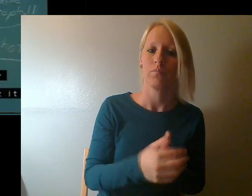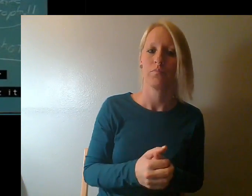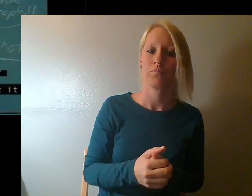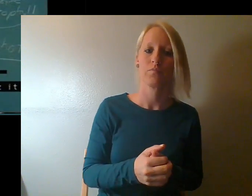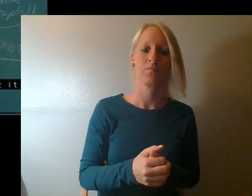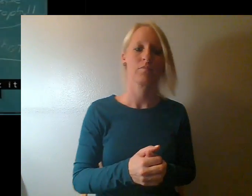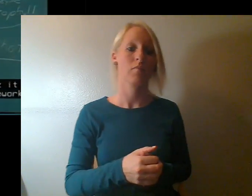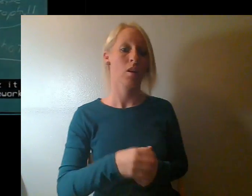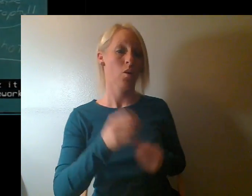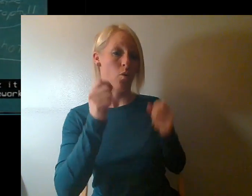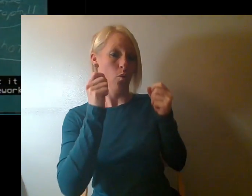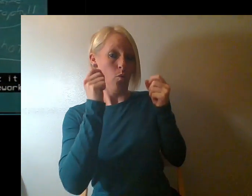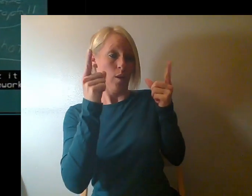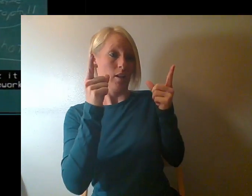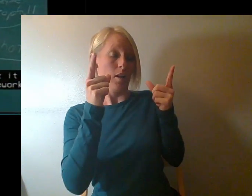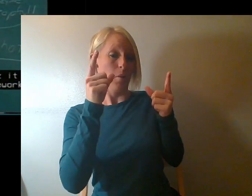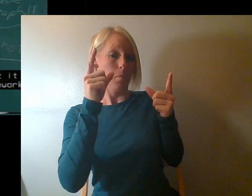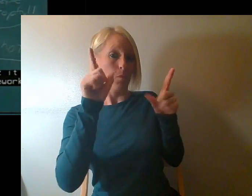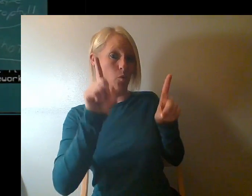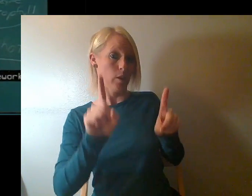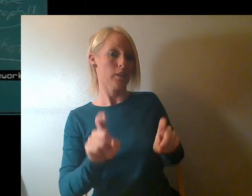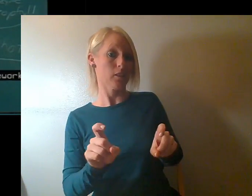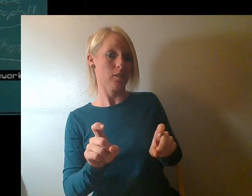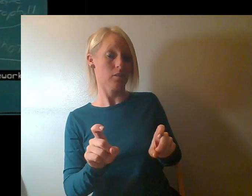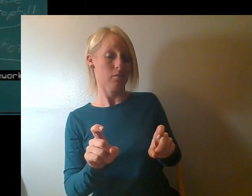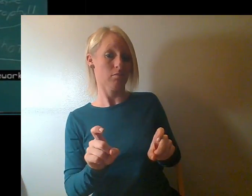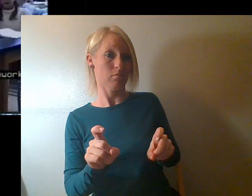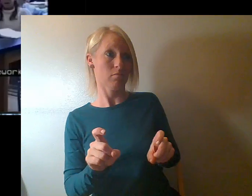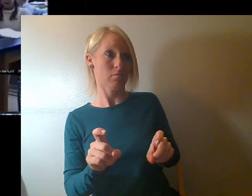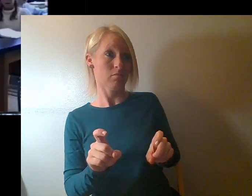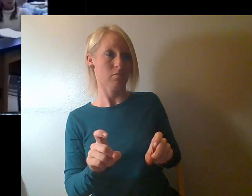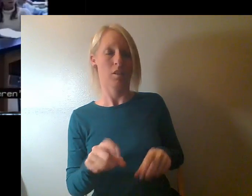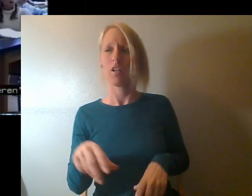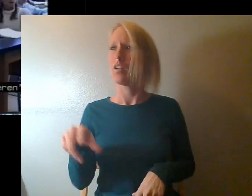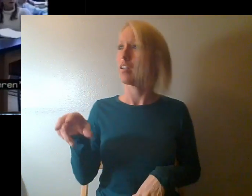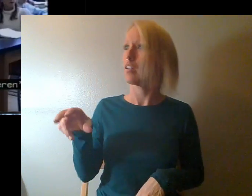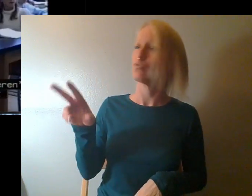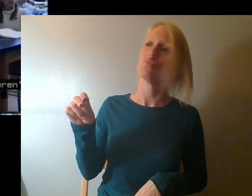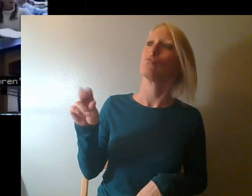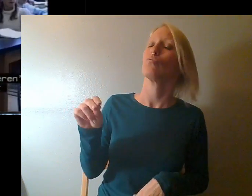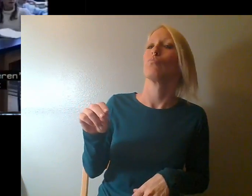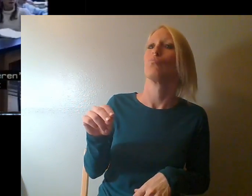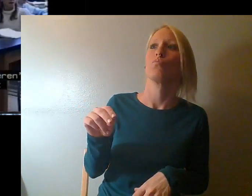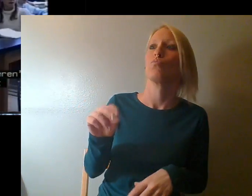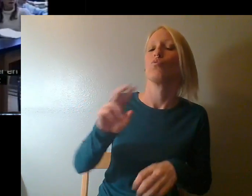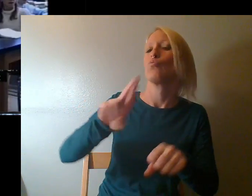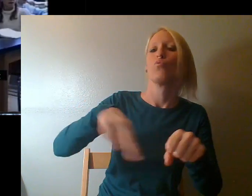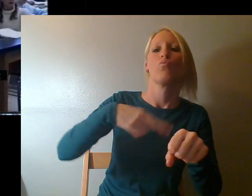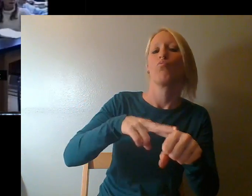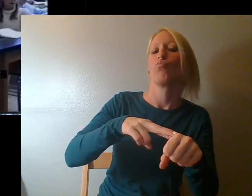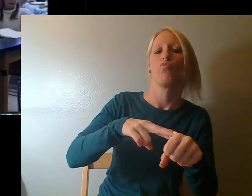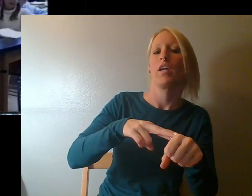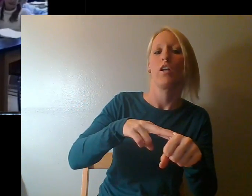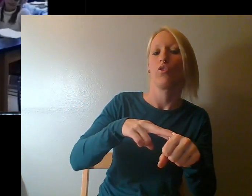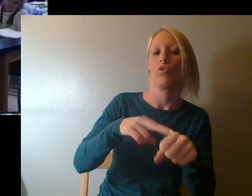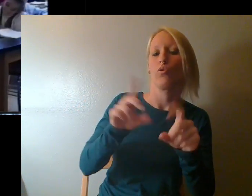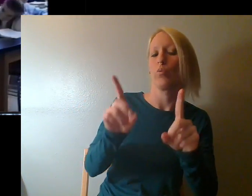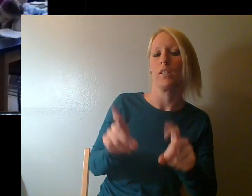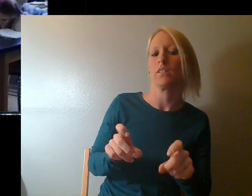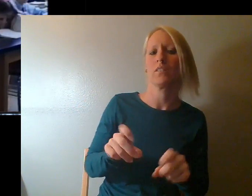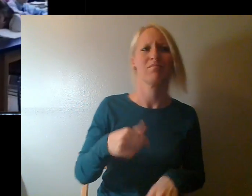quiz, it would be the size of a homework. This is different. It's not a wake-up quiz. It would be a I little thought you bit said more. we weren't going to have quizzes, just wake-up quizzes. No, we'll have regular quizzes